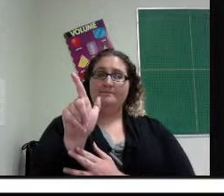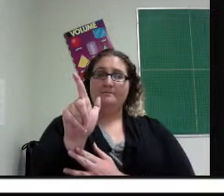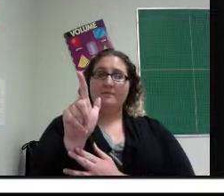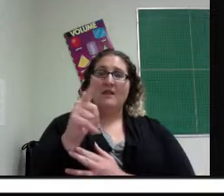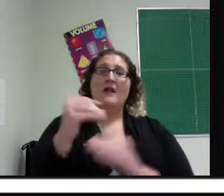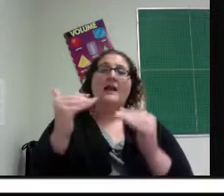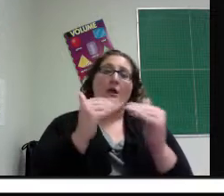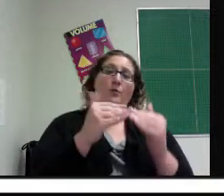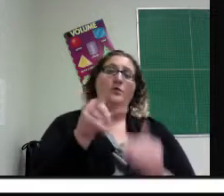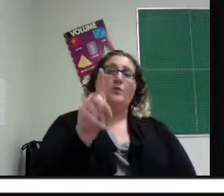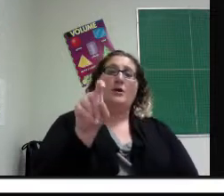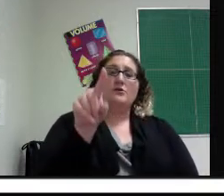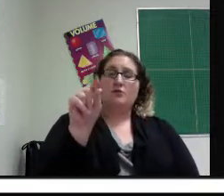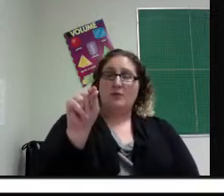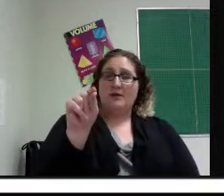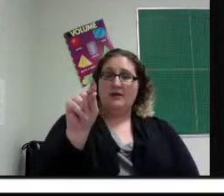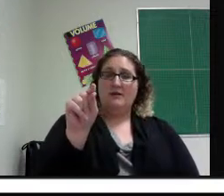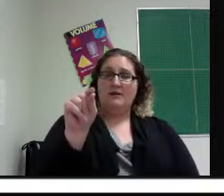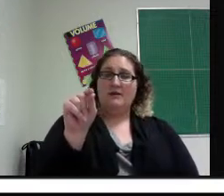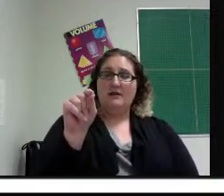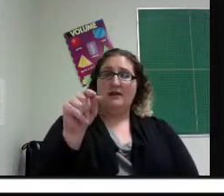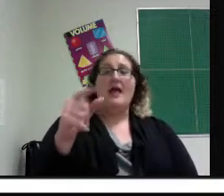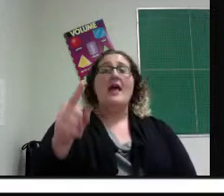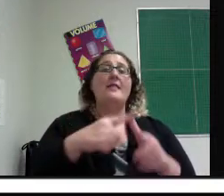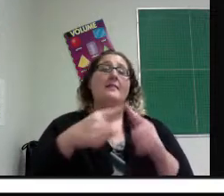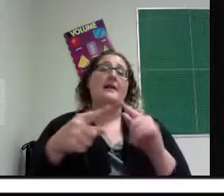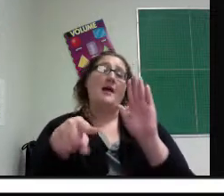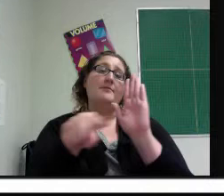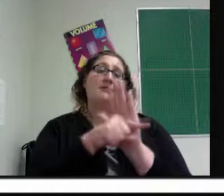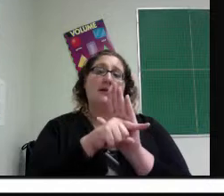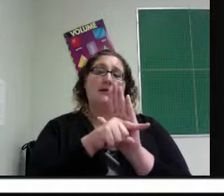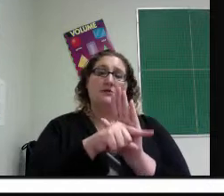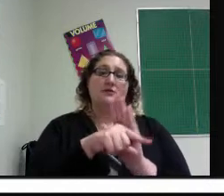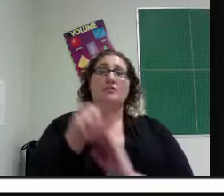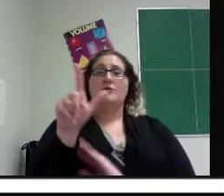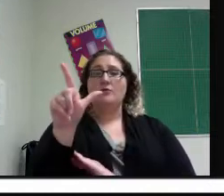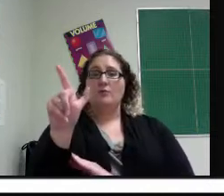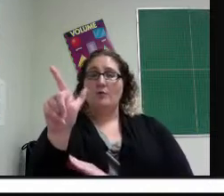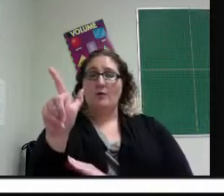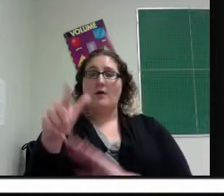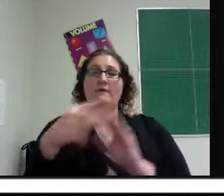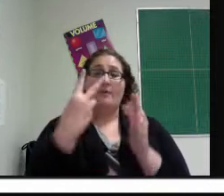equals 120. I'm going to subtract 21 from both sides,